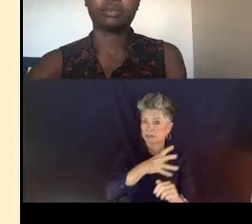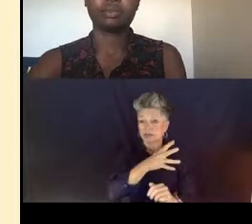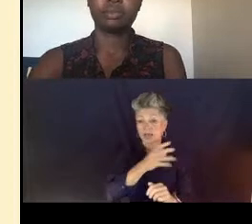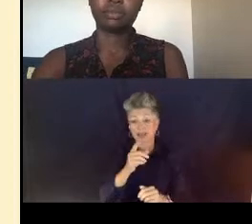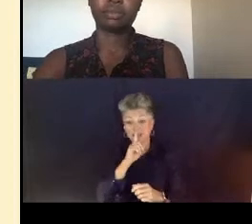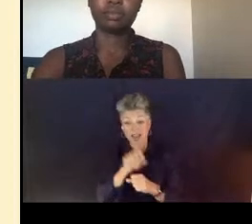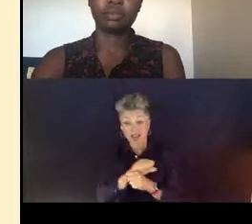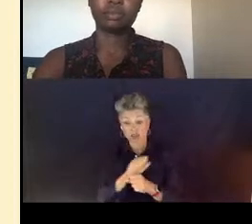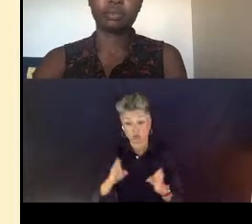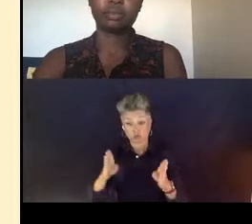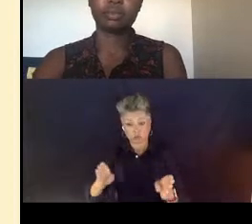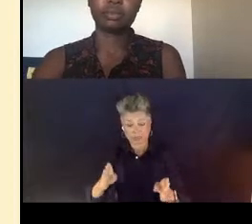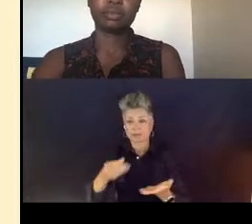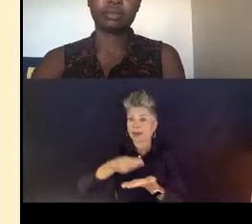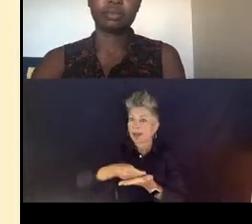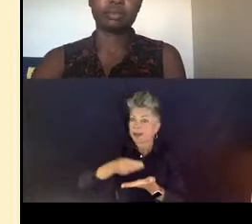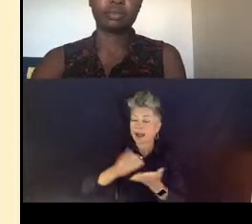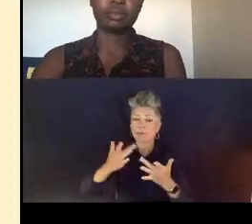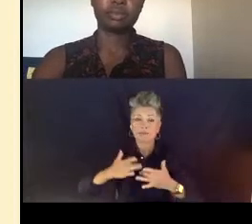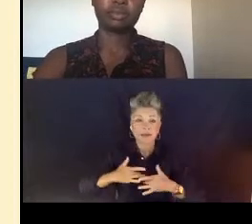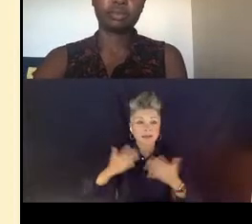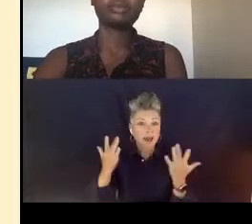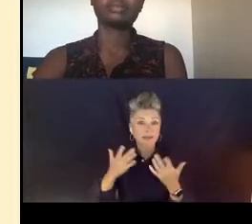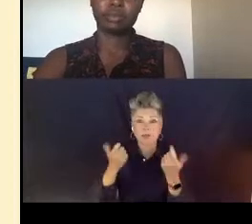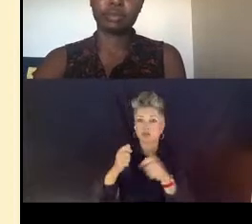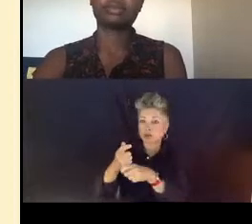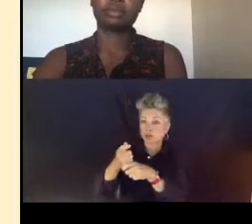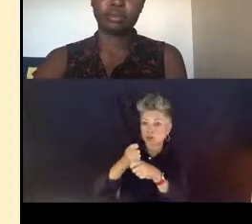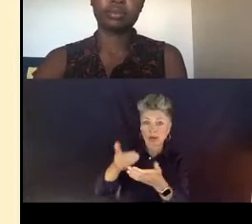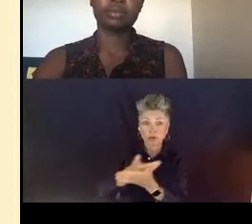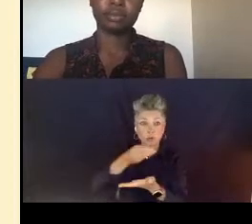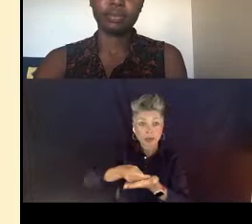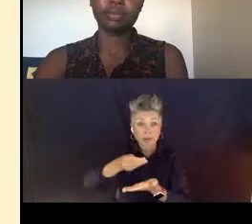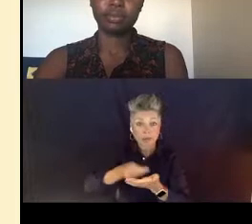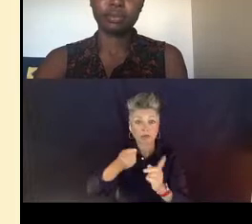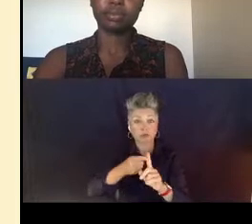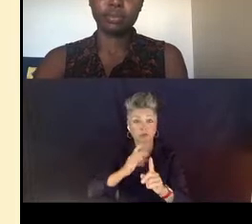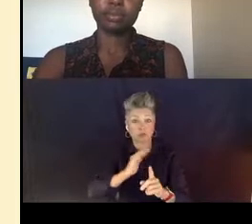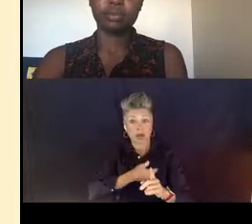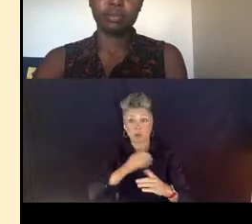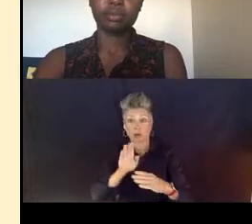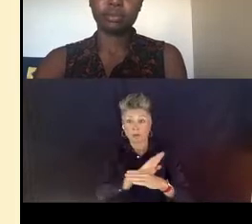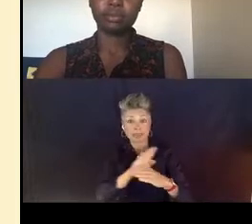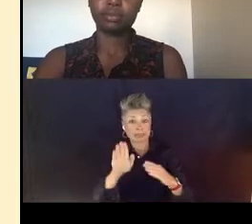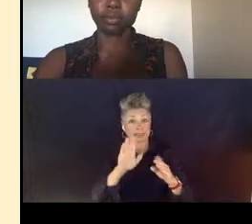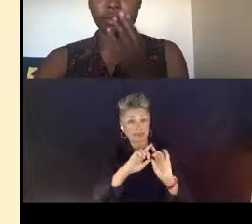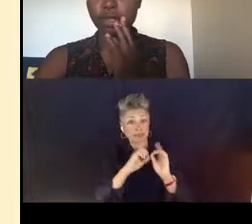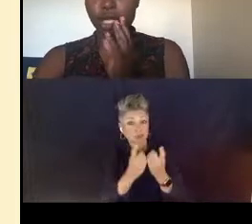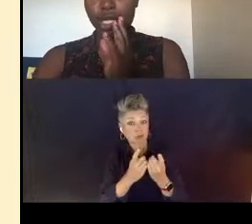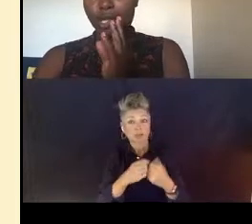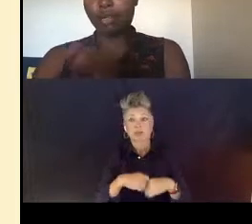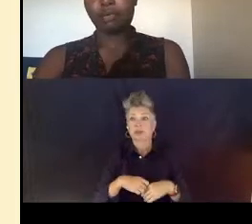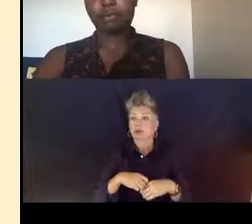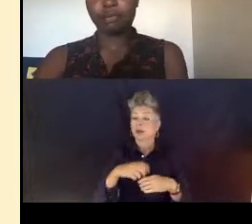economic vitality as far as attracting new capital to our business district, public safety